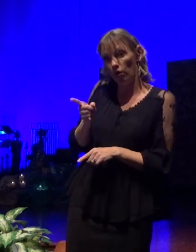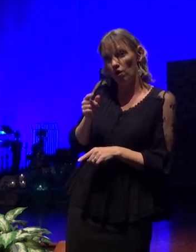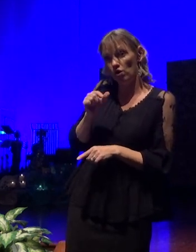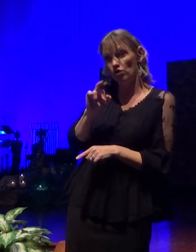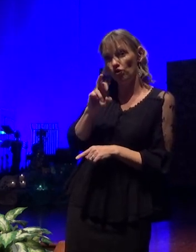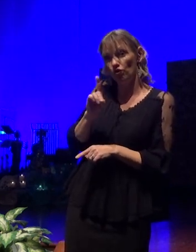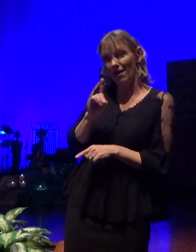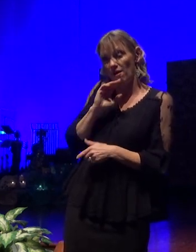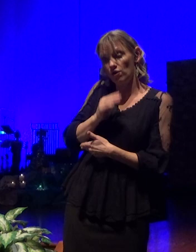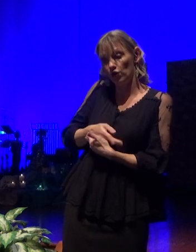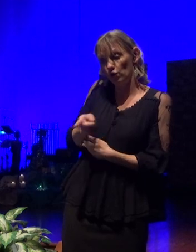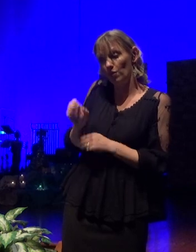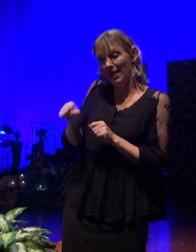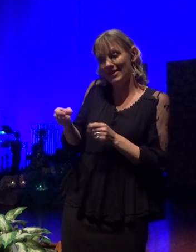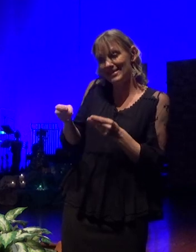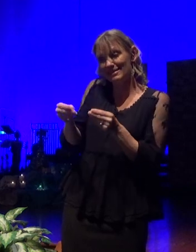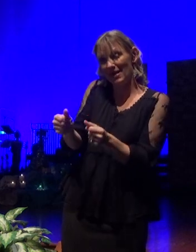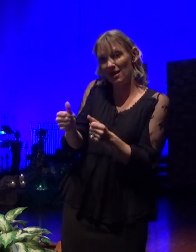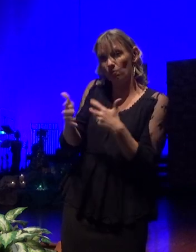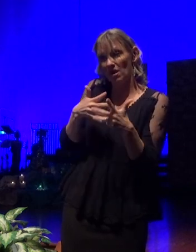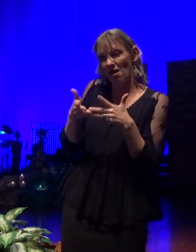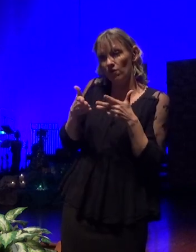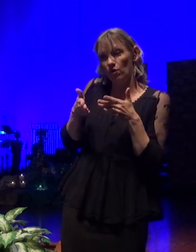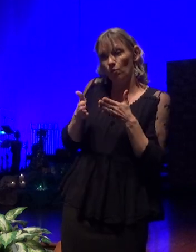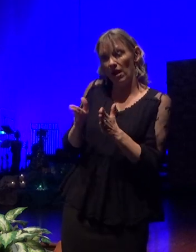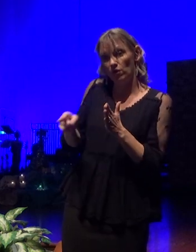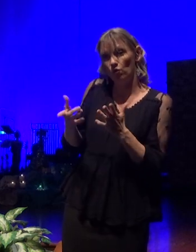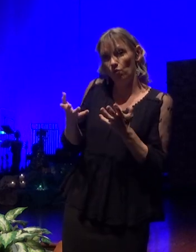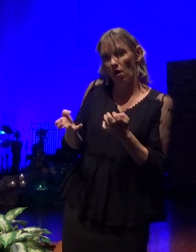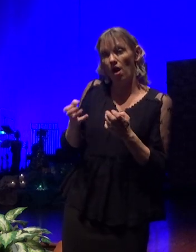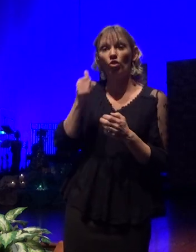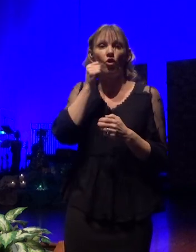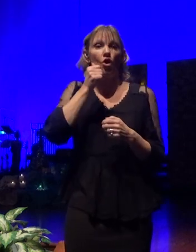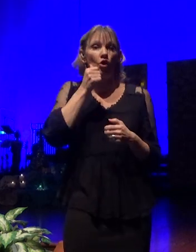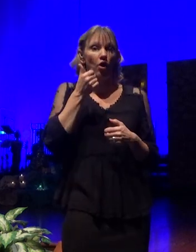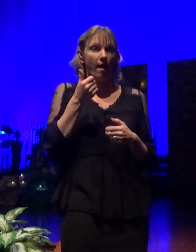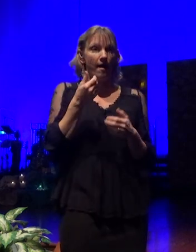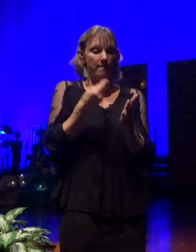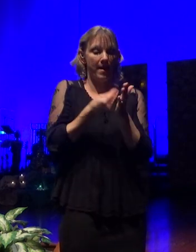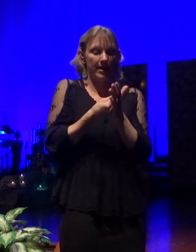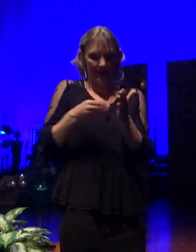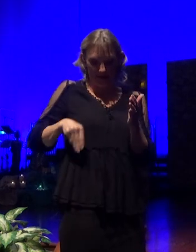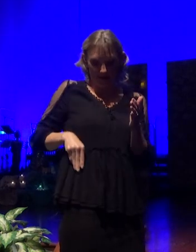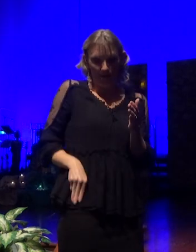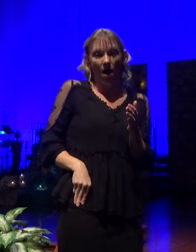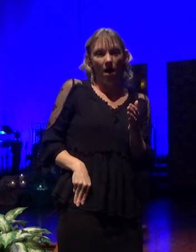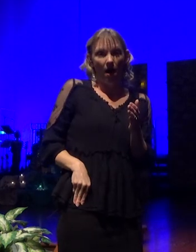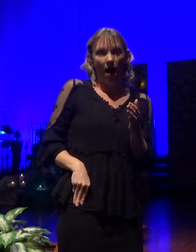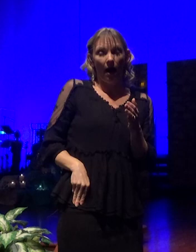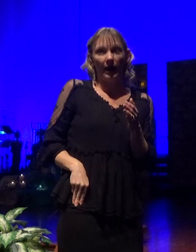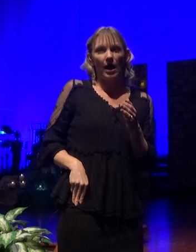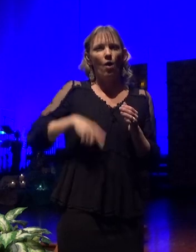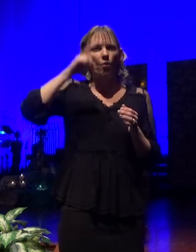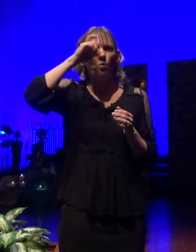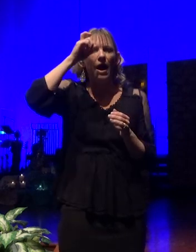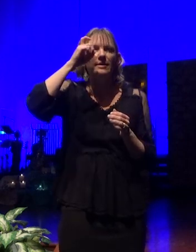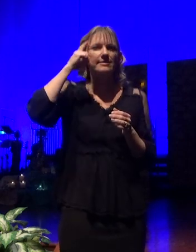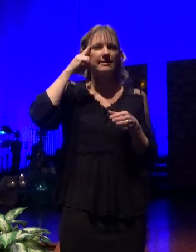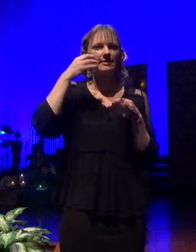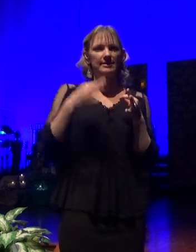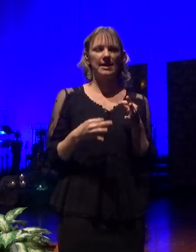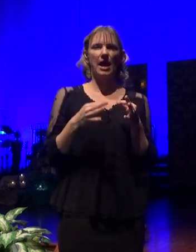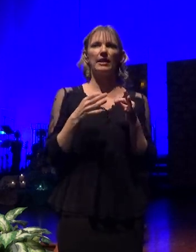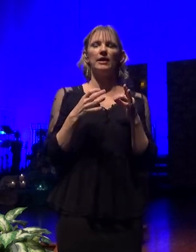this any way you want today. So the little girl put the $20 in her pocket, and she wisely decided she